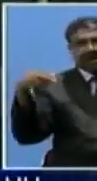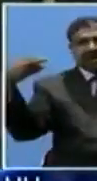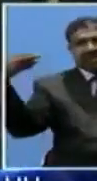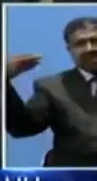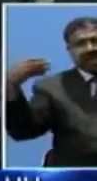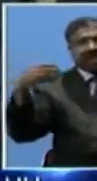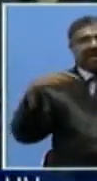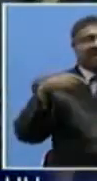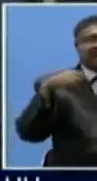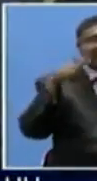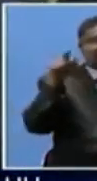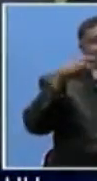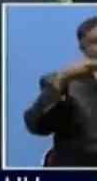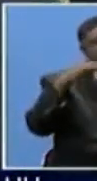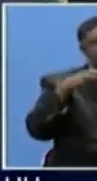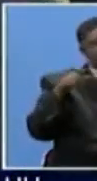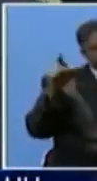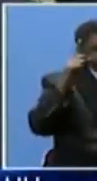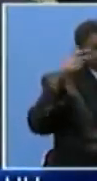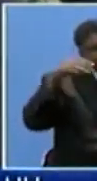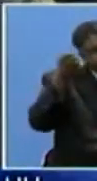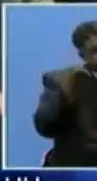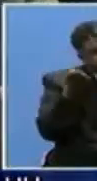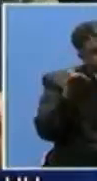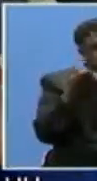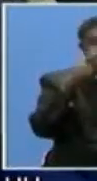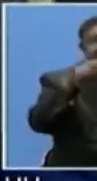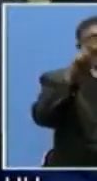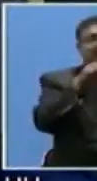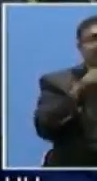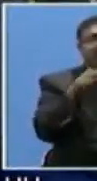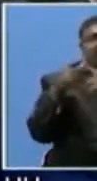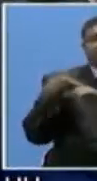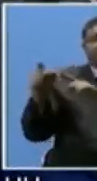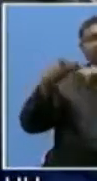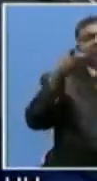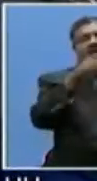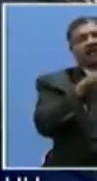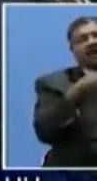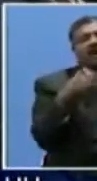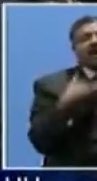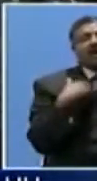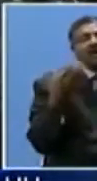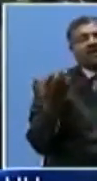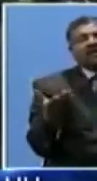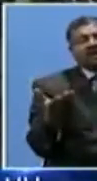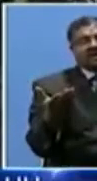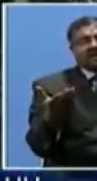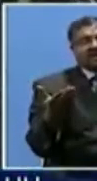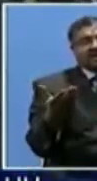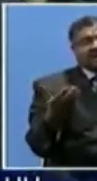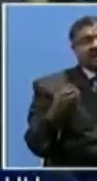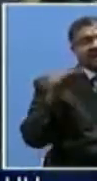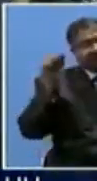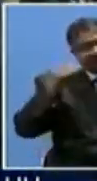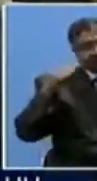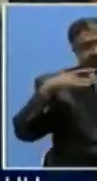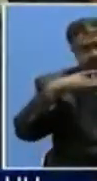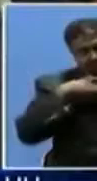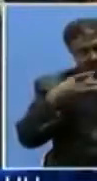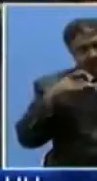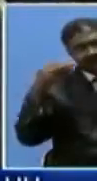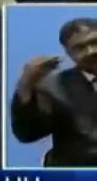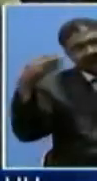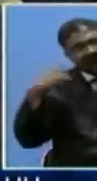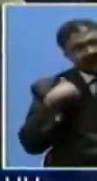other side through the white spot. Same cow. The fact is that the cow is black, has a black spot, has a white spot, has